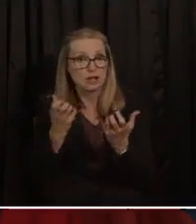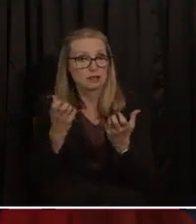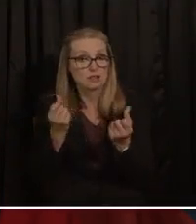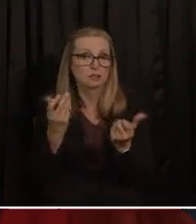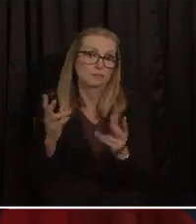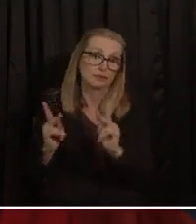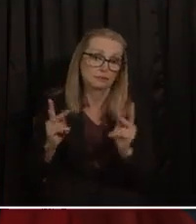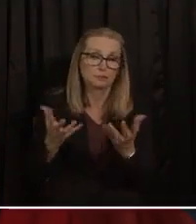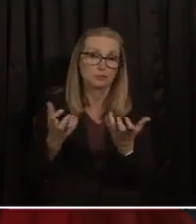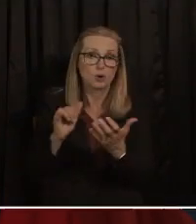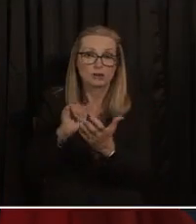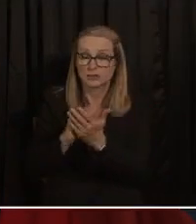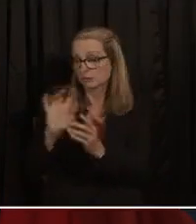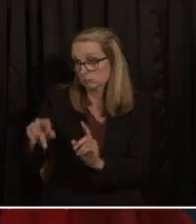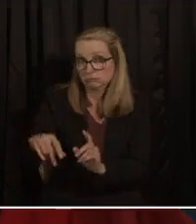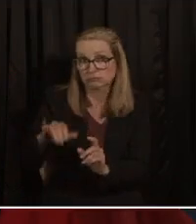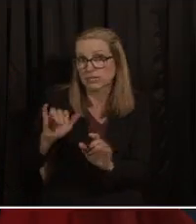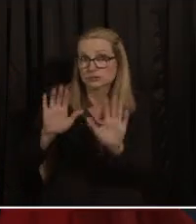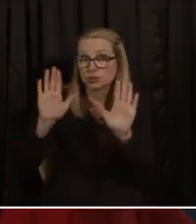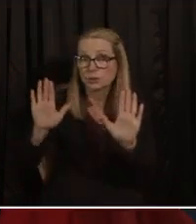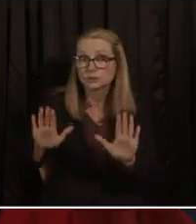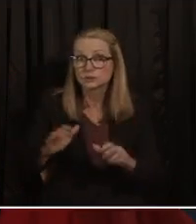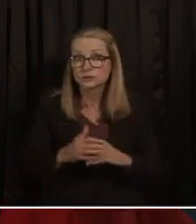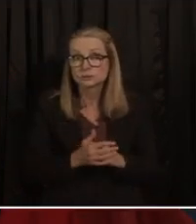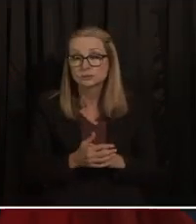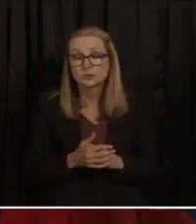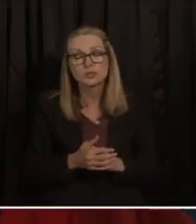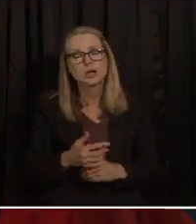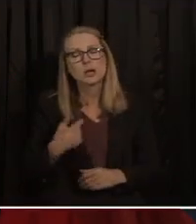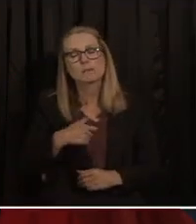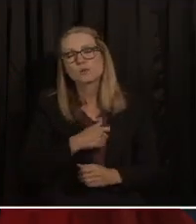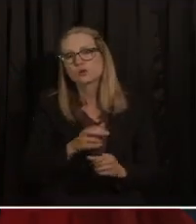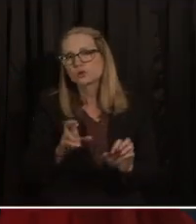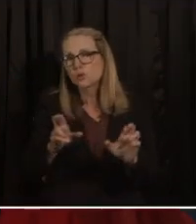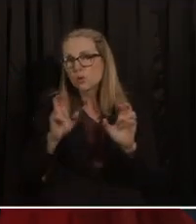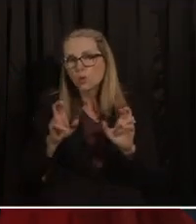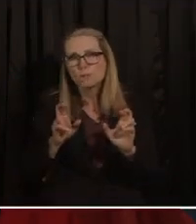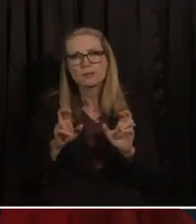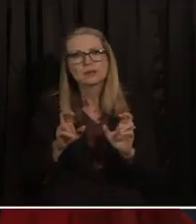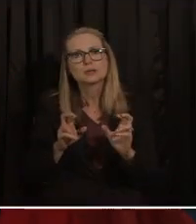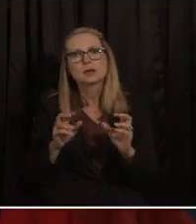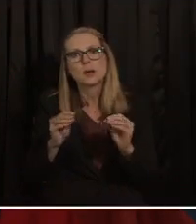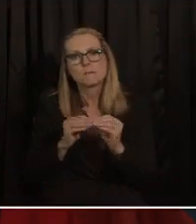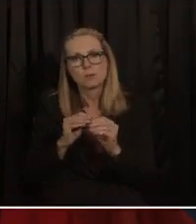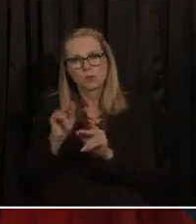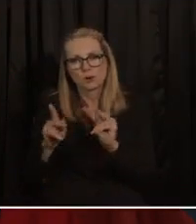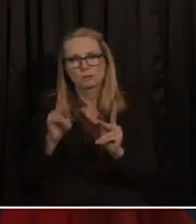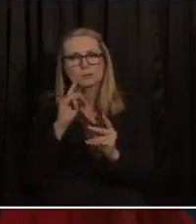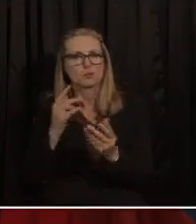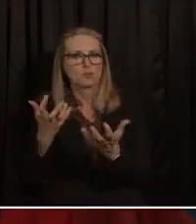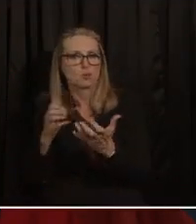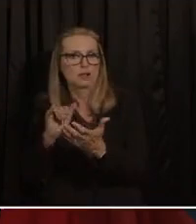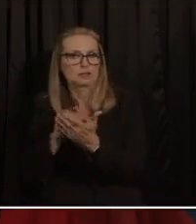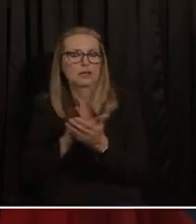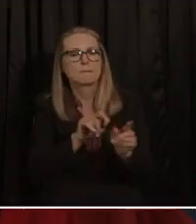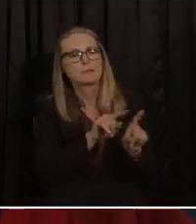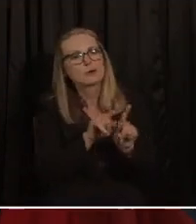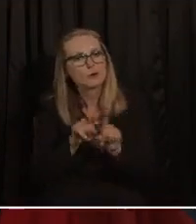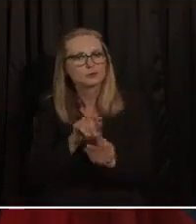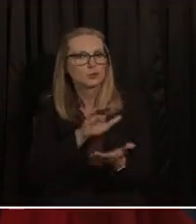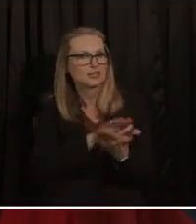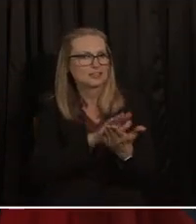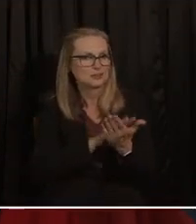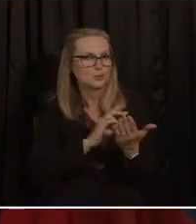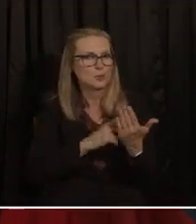the supply of that. In the meantime, we hope that the demand increases for particularly the school testing program, which is federally paid